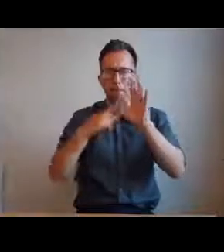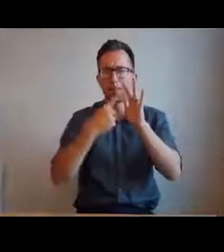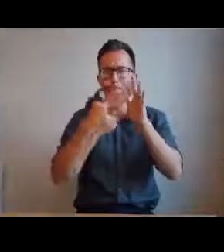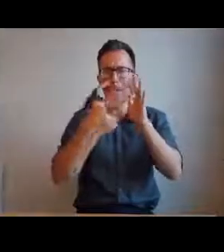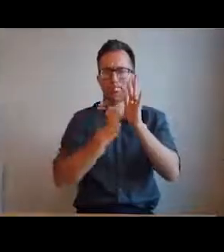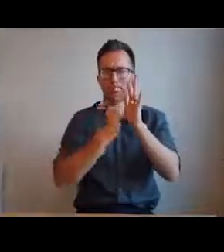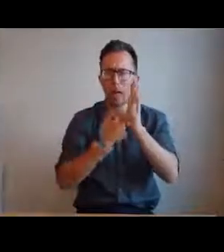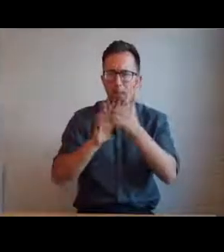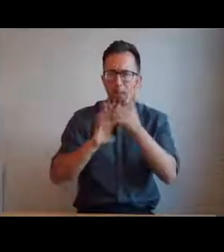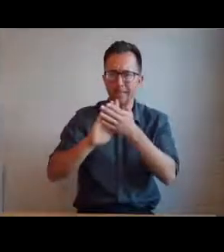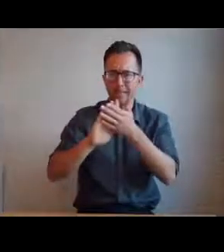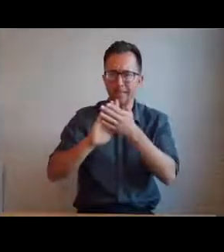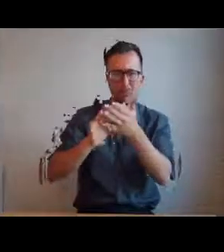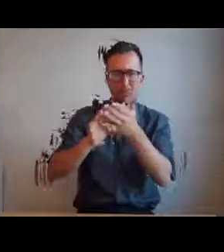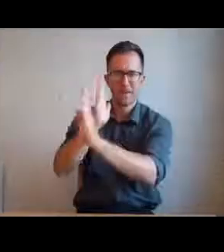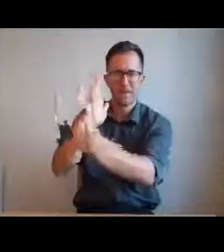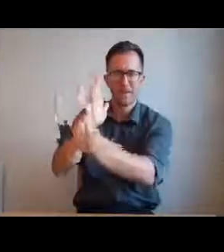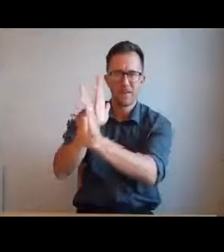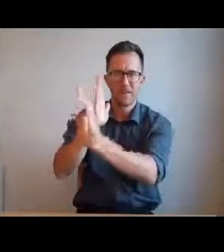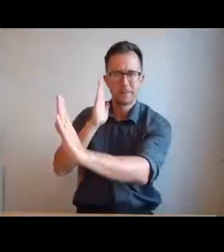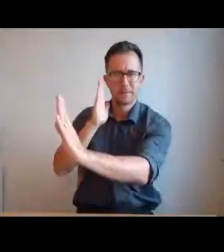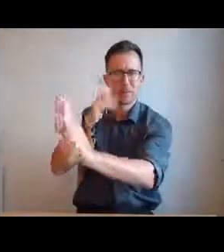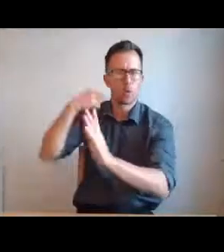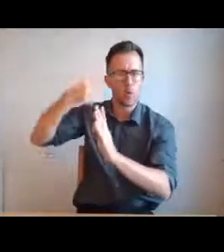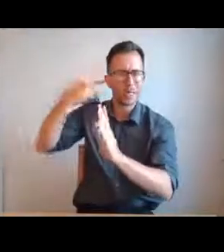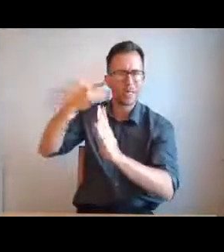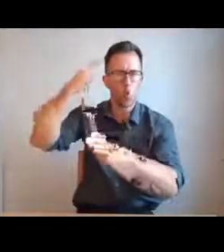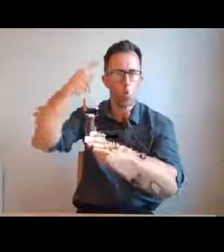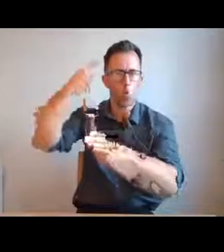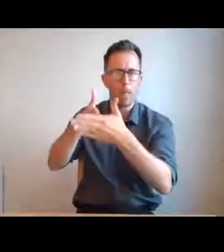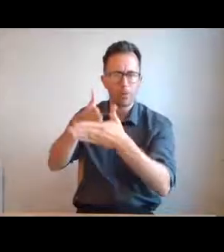and disturbance is anticipated.